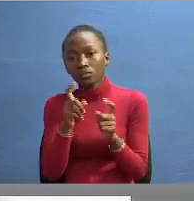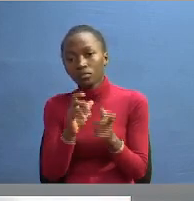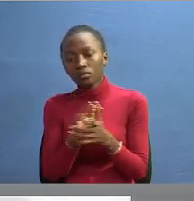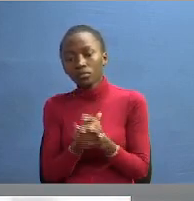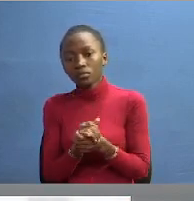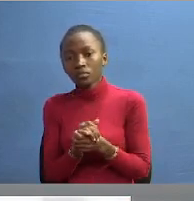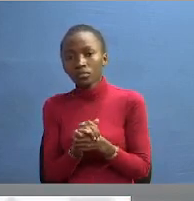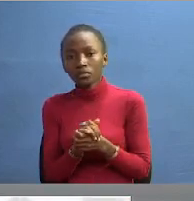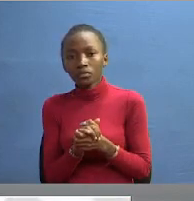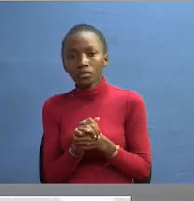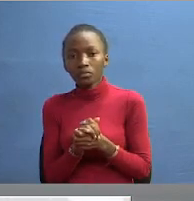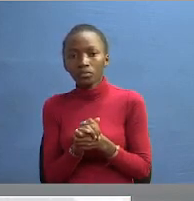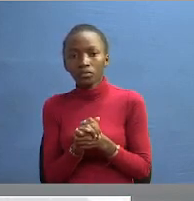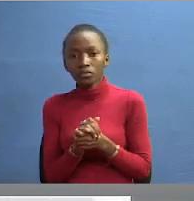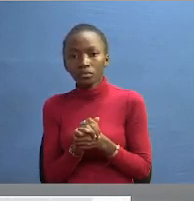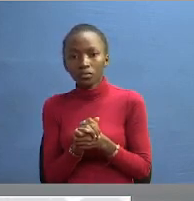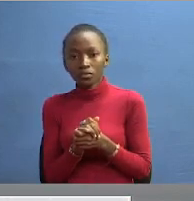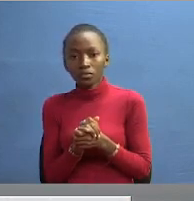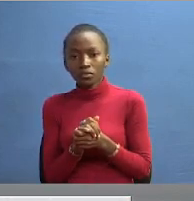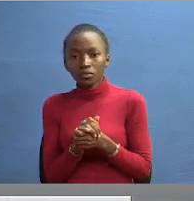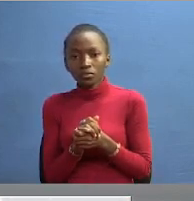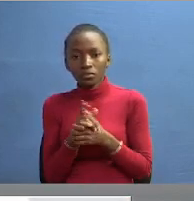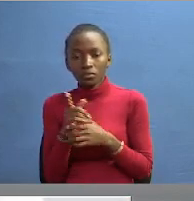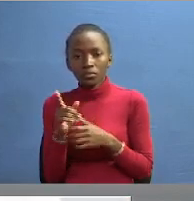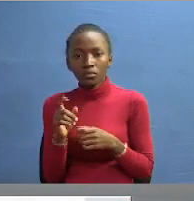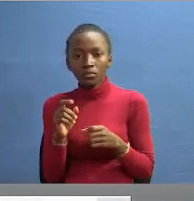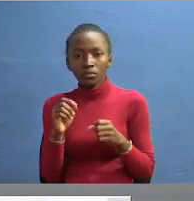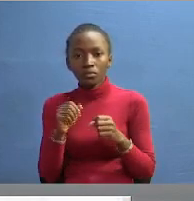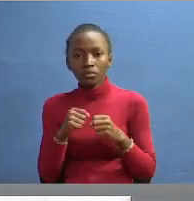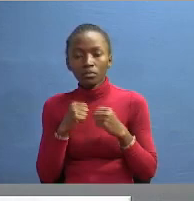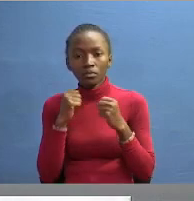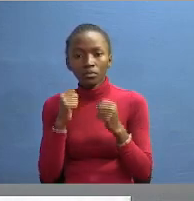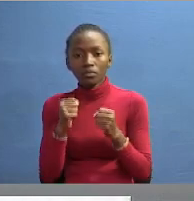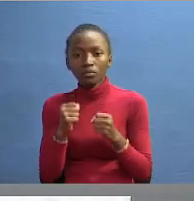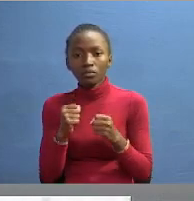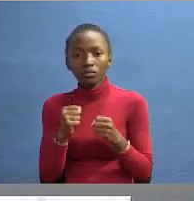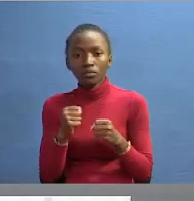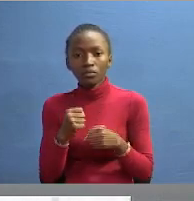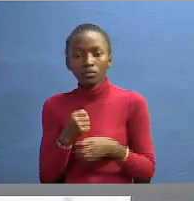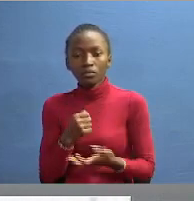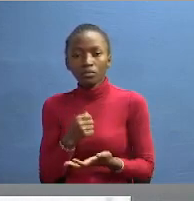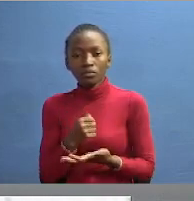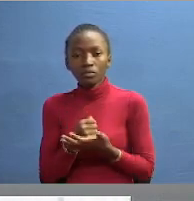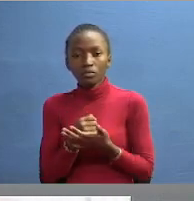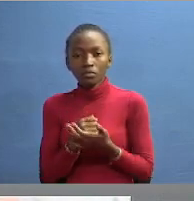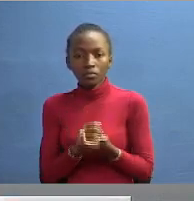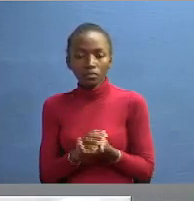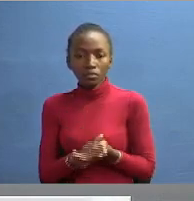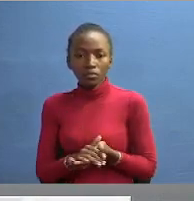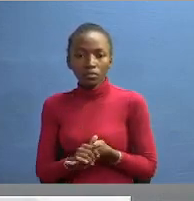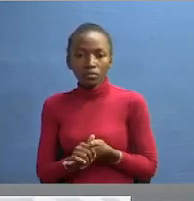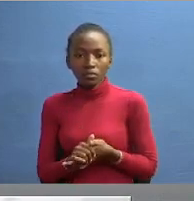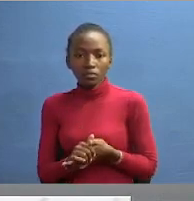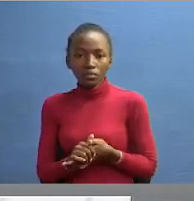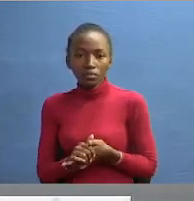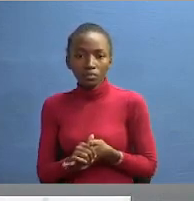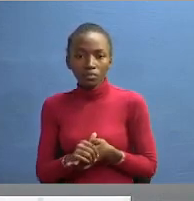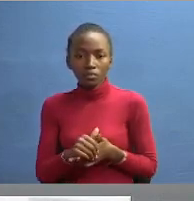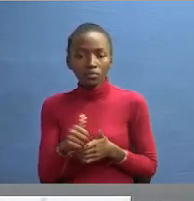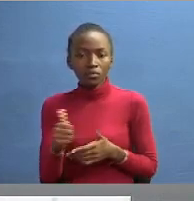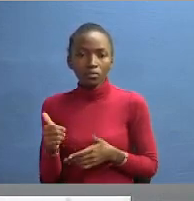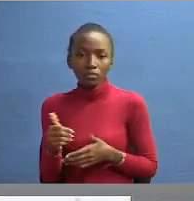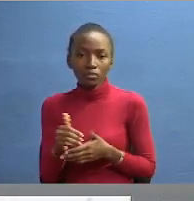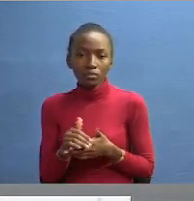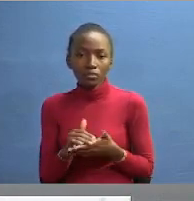they strong enough to build a wall against the more than 120 armed groups that are not owned by the state in